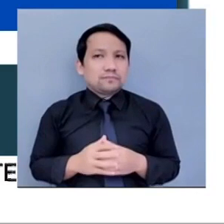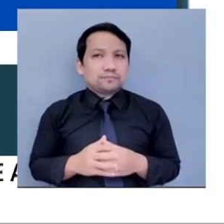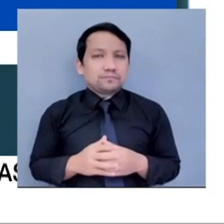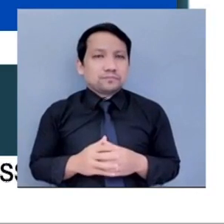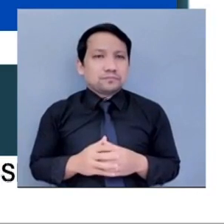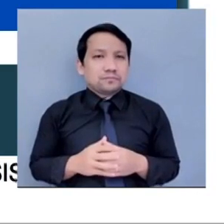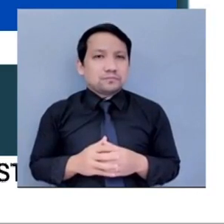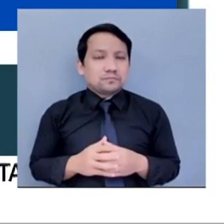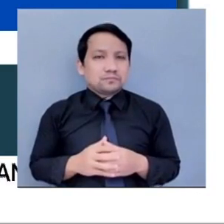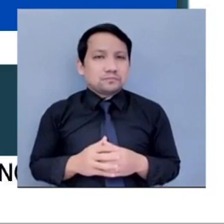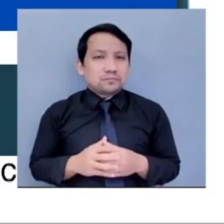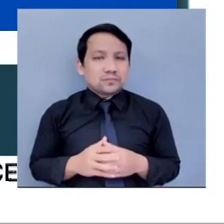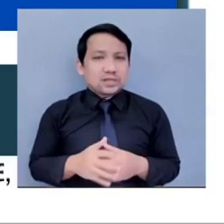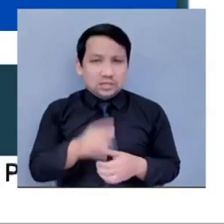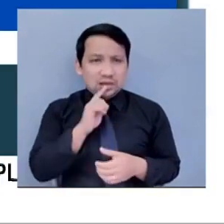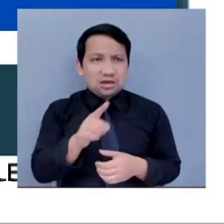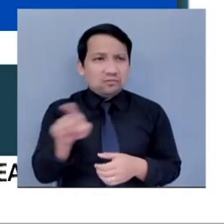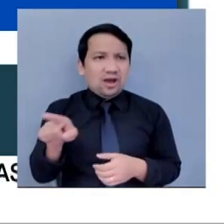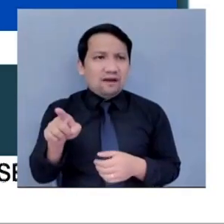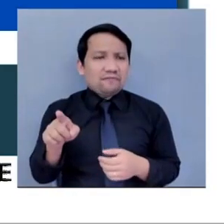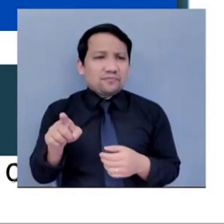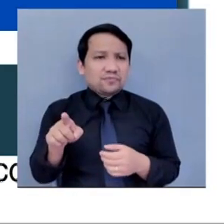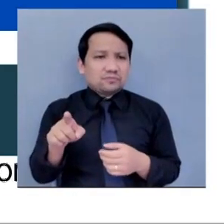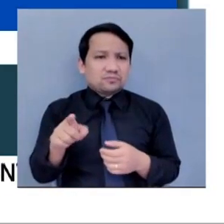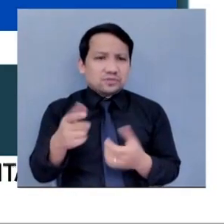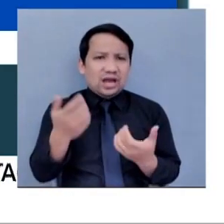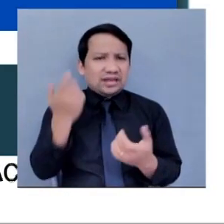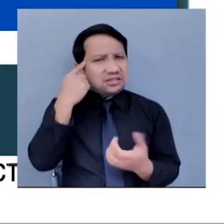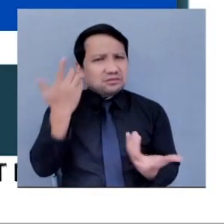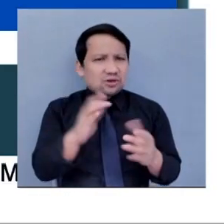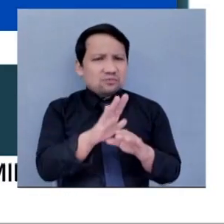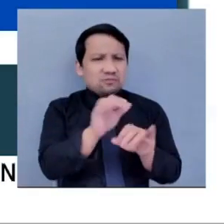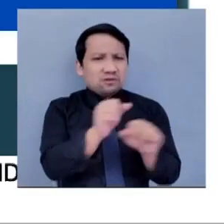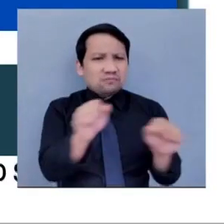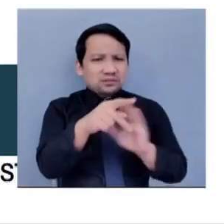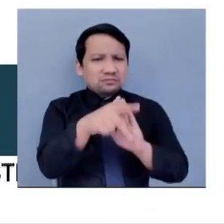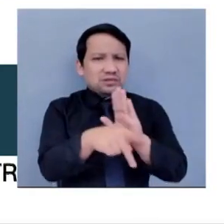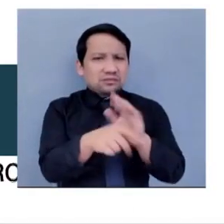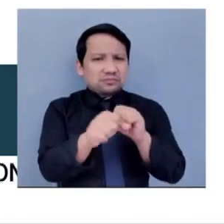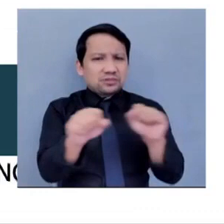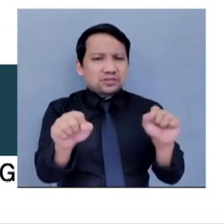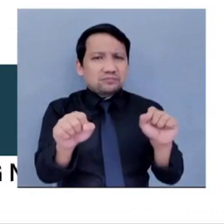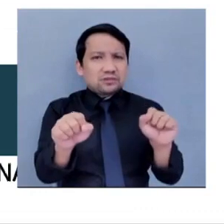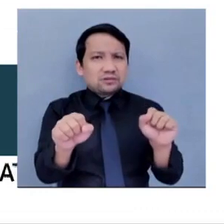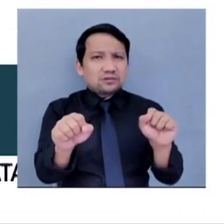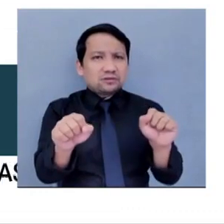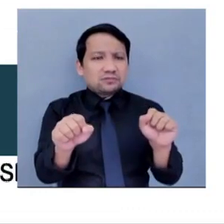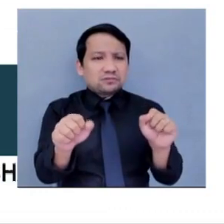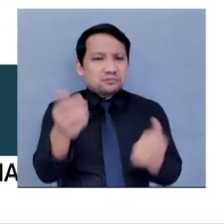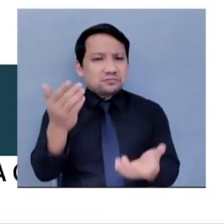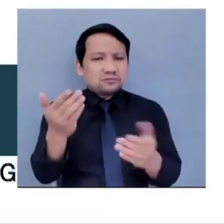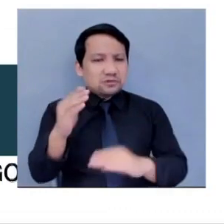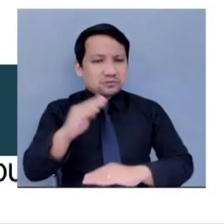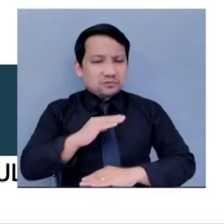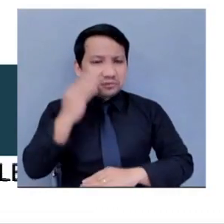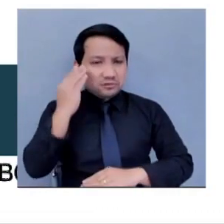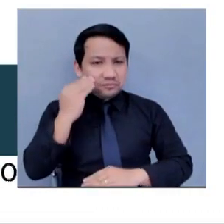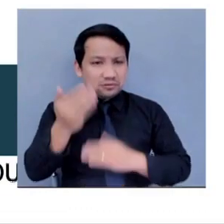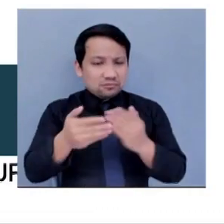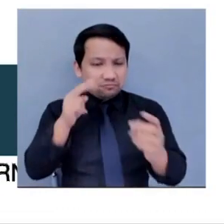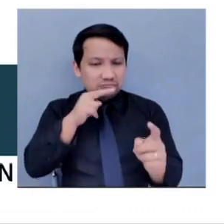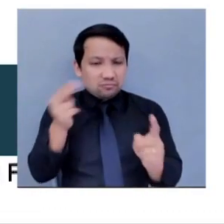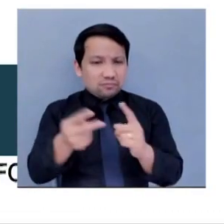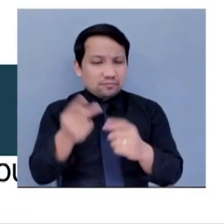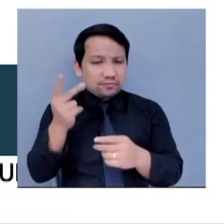course, there would be safeguards also. Is that going to be enough of a dampener for the prospects of the